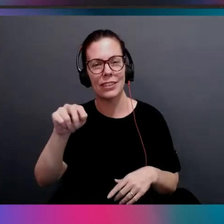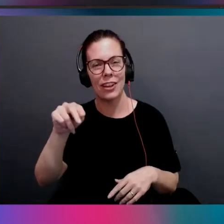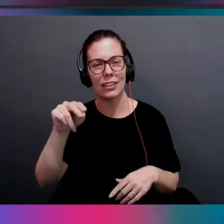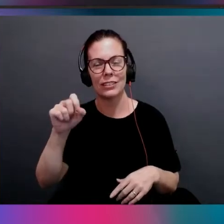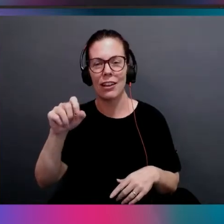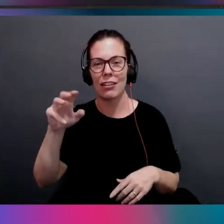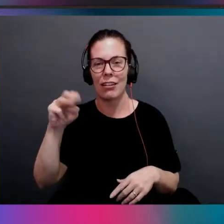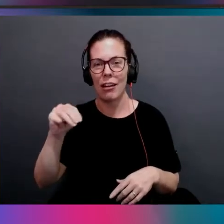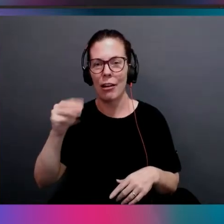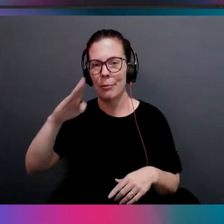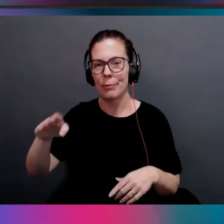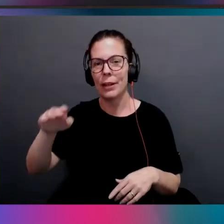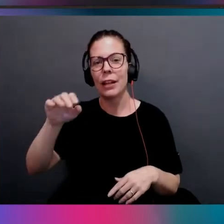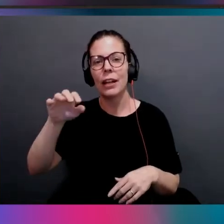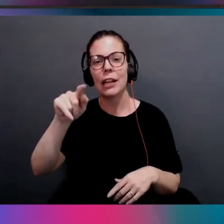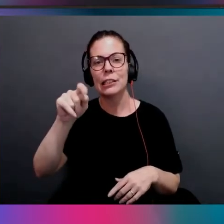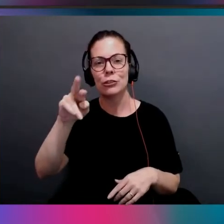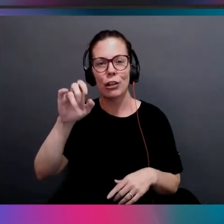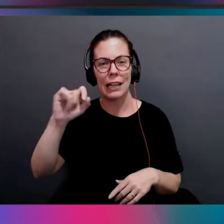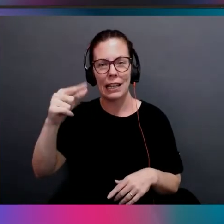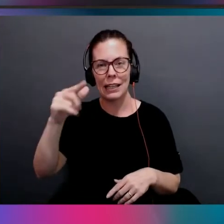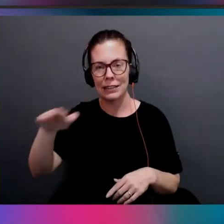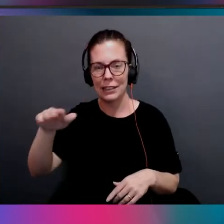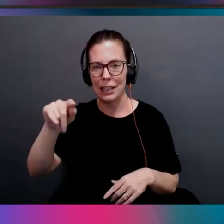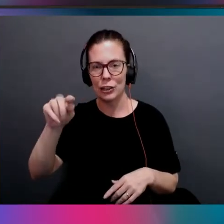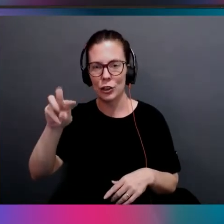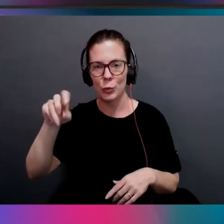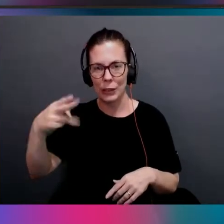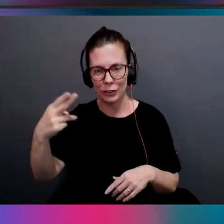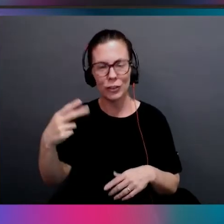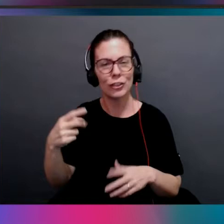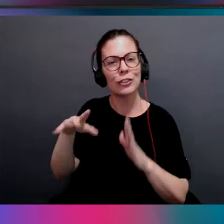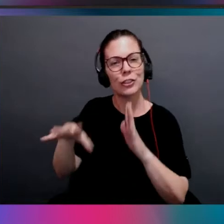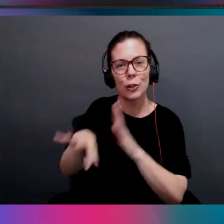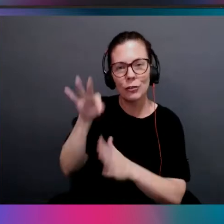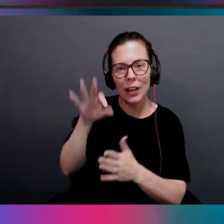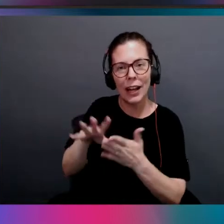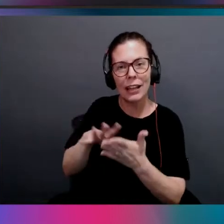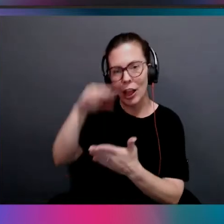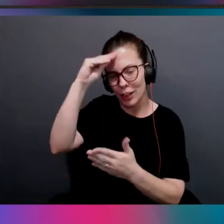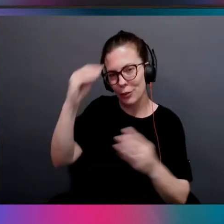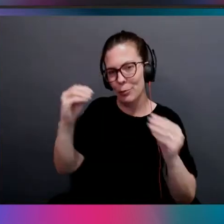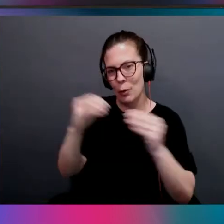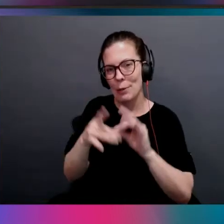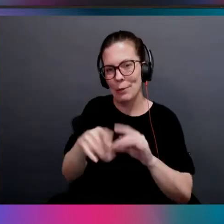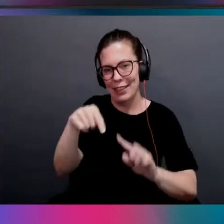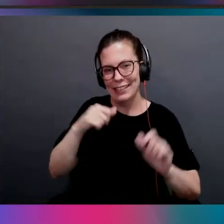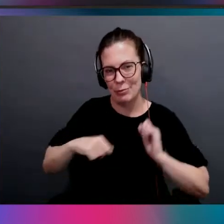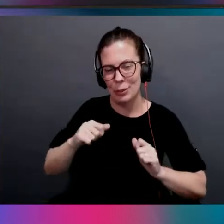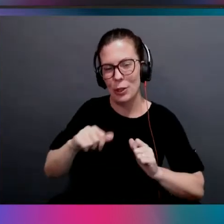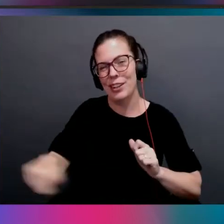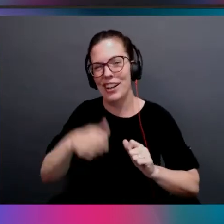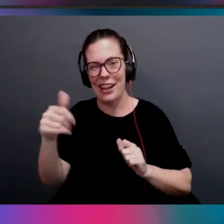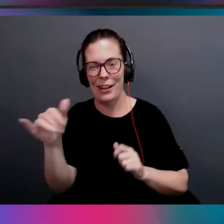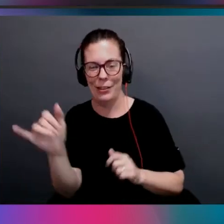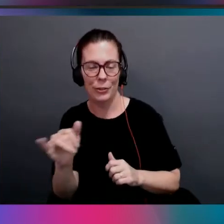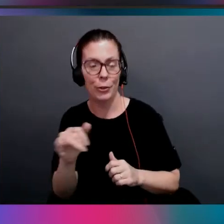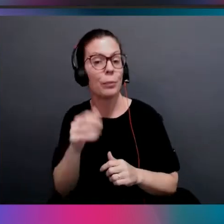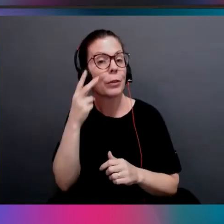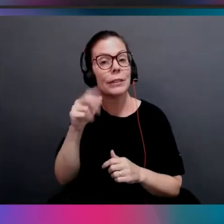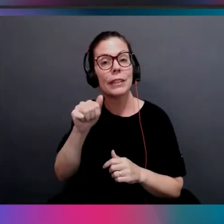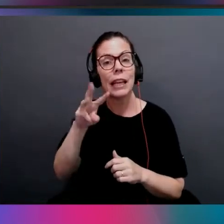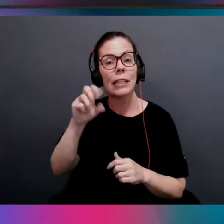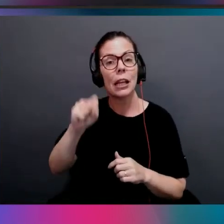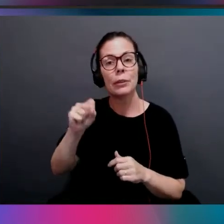aws.amazon.com/training/Twitch to find out more about this episode, other episodes and shows that we currently have. As we can see, there's AWS Cloud Quest, Cloud